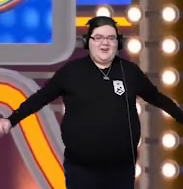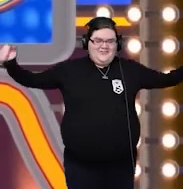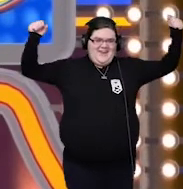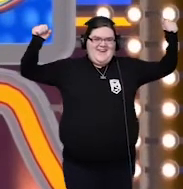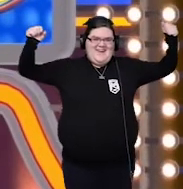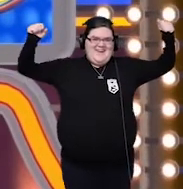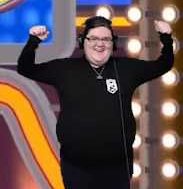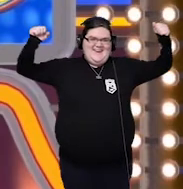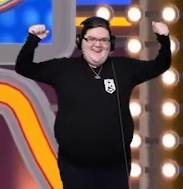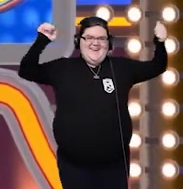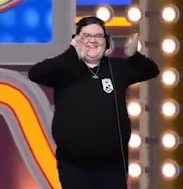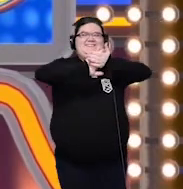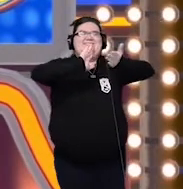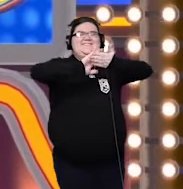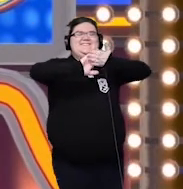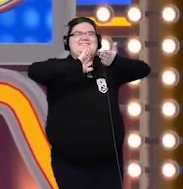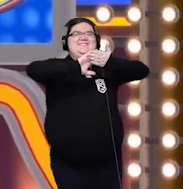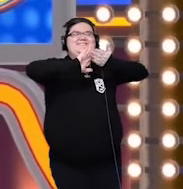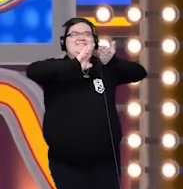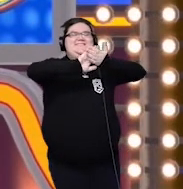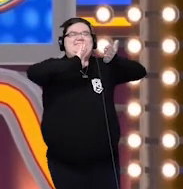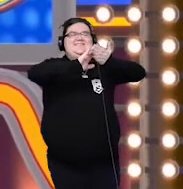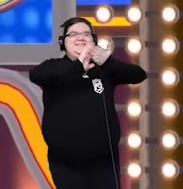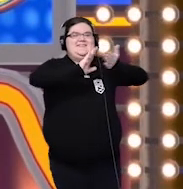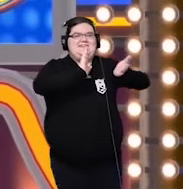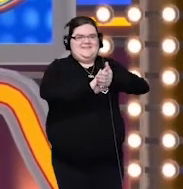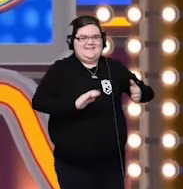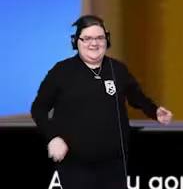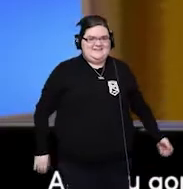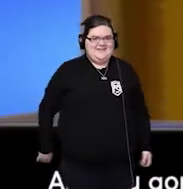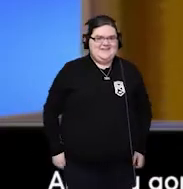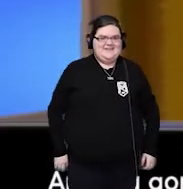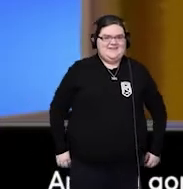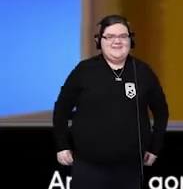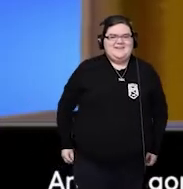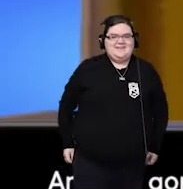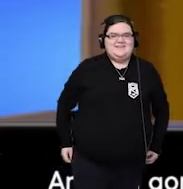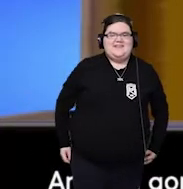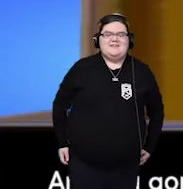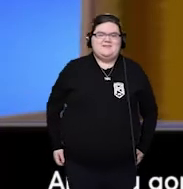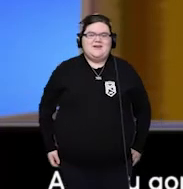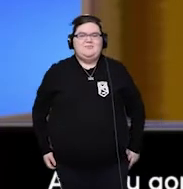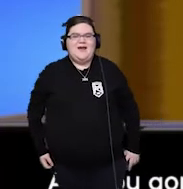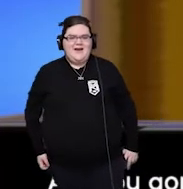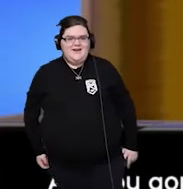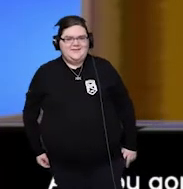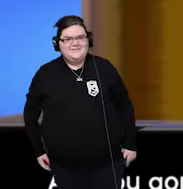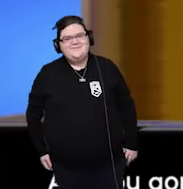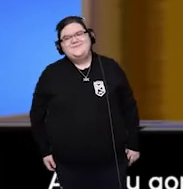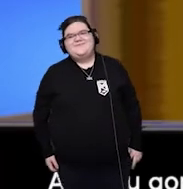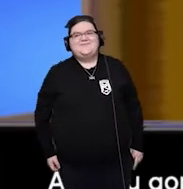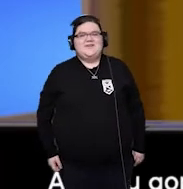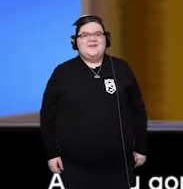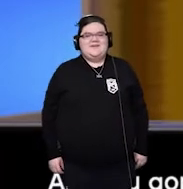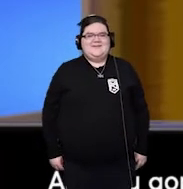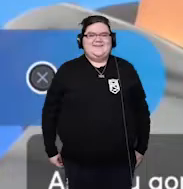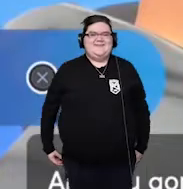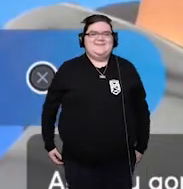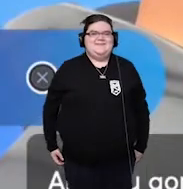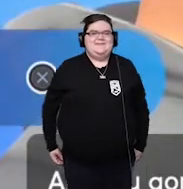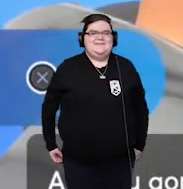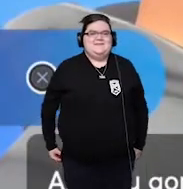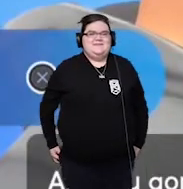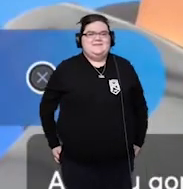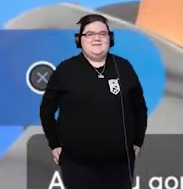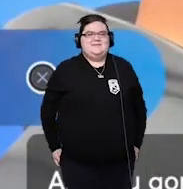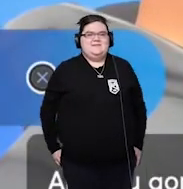Coffee. Yes! Yes! We should play, right? You! We should play. Yeah. Yes, we're gonna play. Okay. All right, we need some more